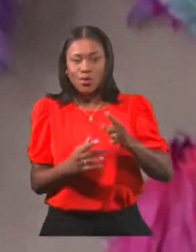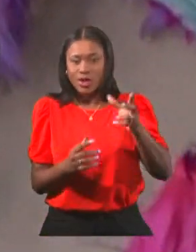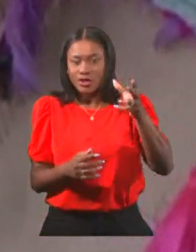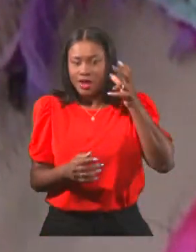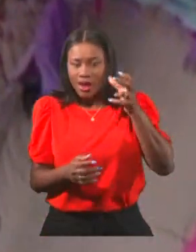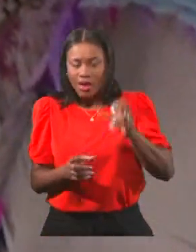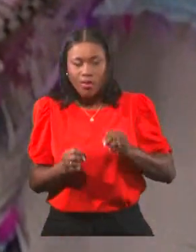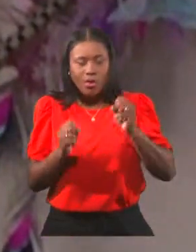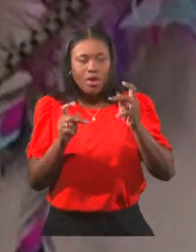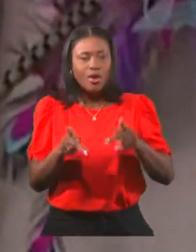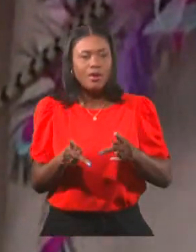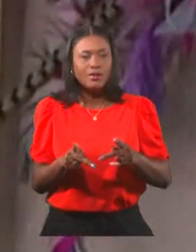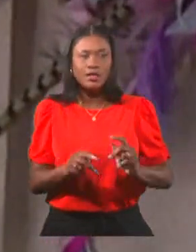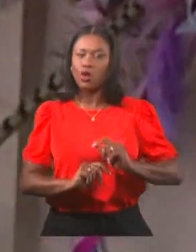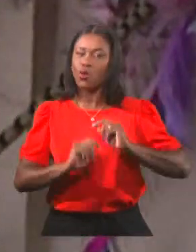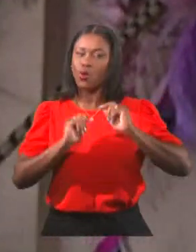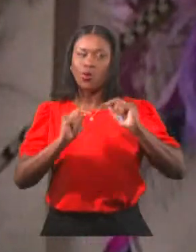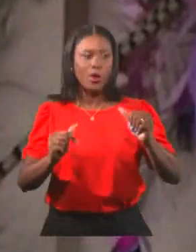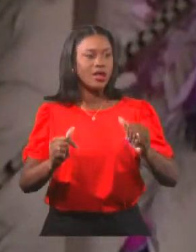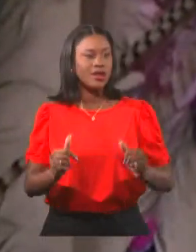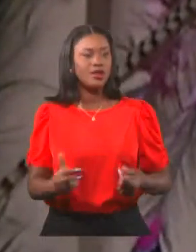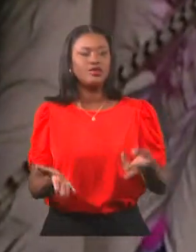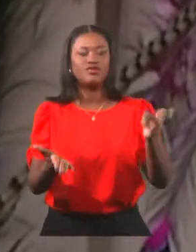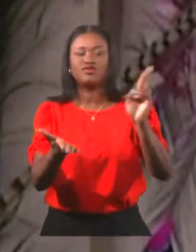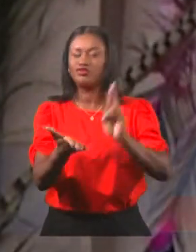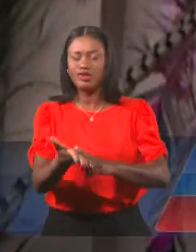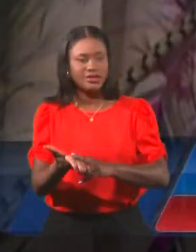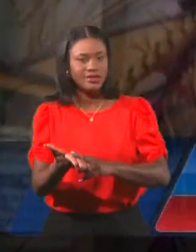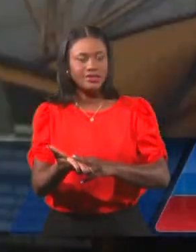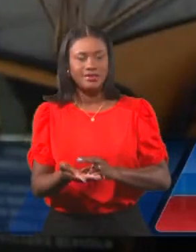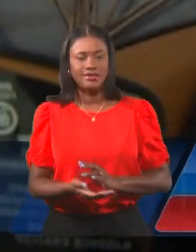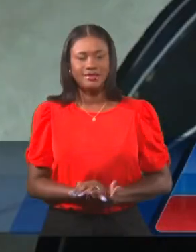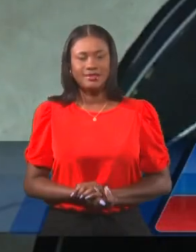opportunity, without a second thought, she took hold of it.